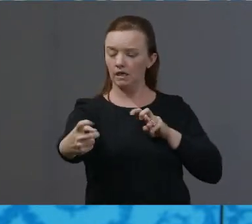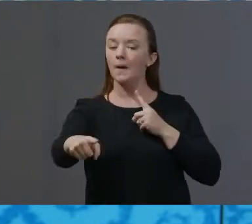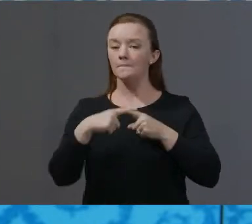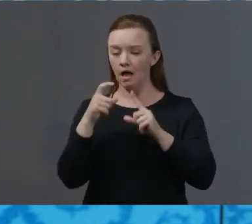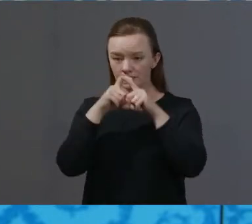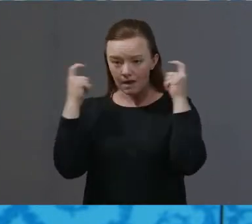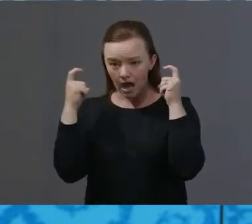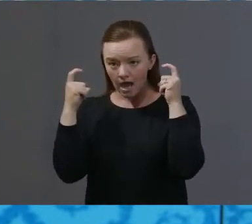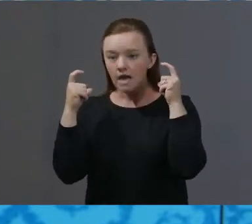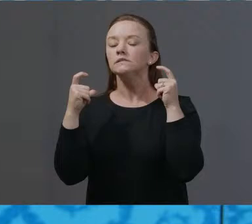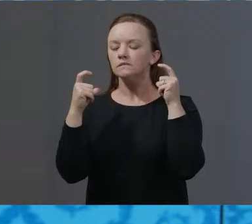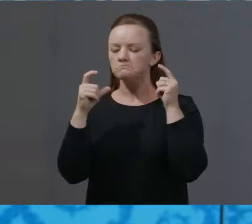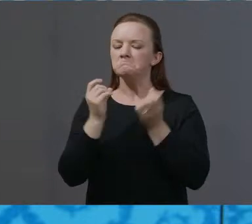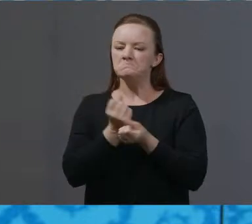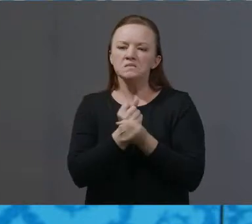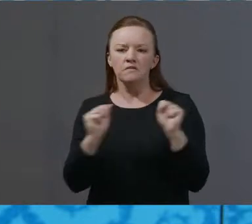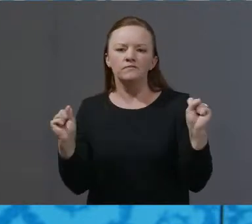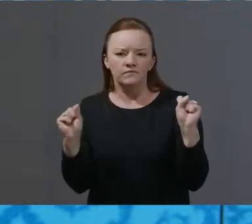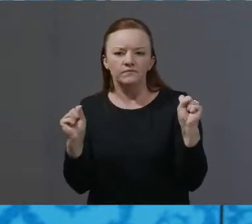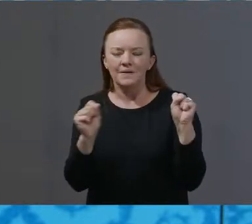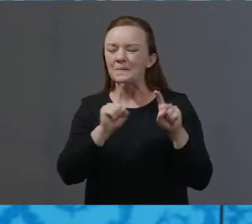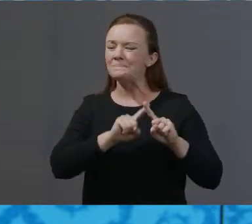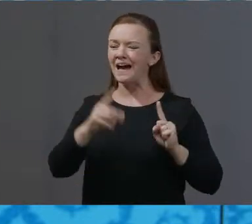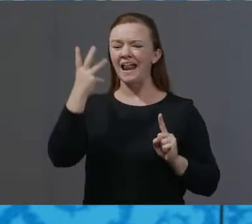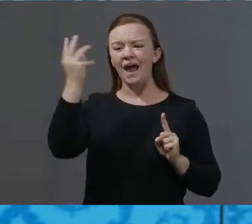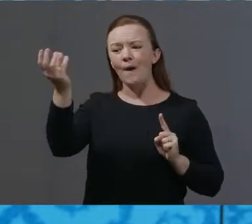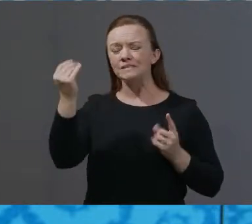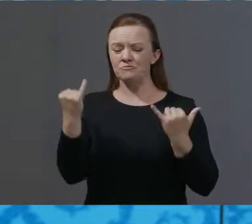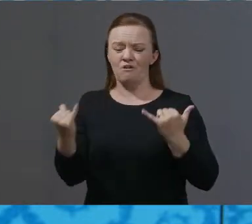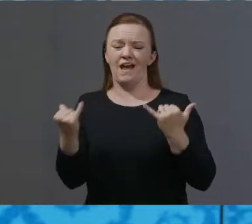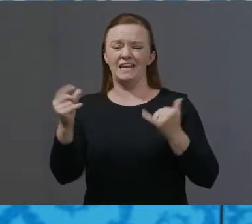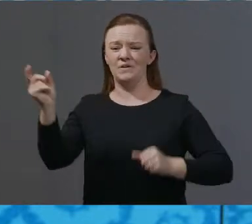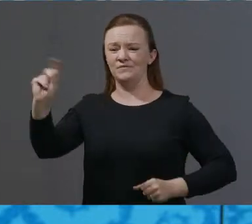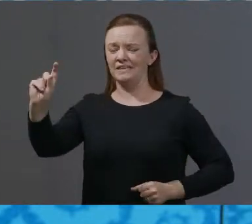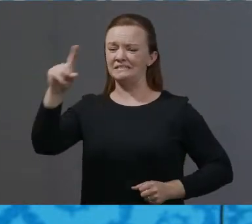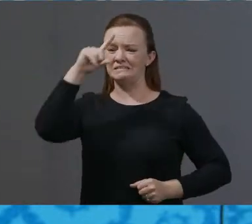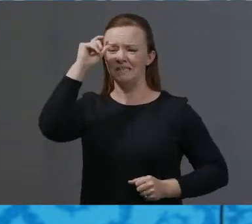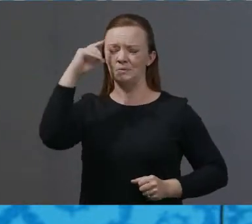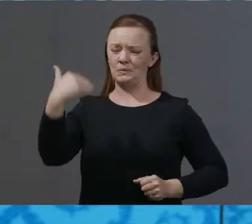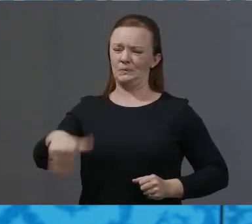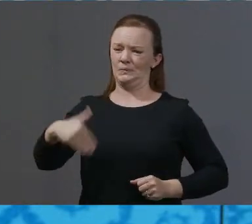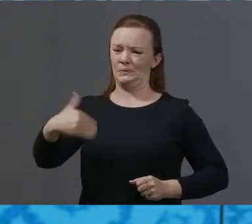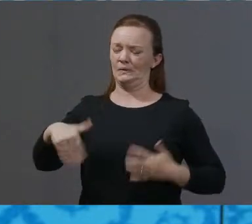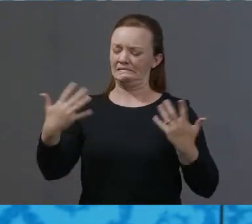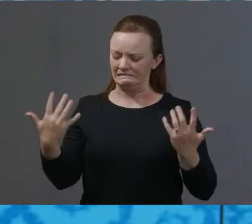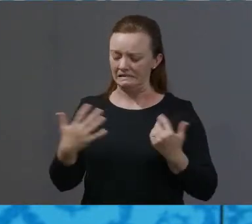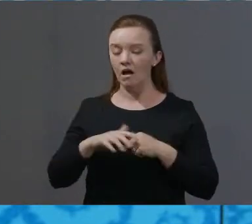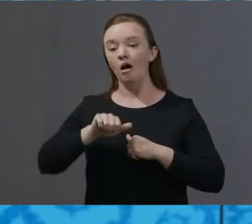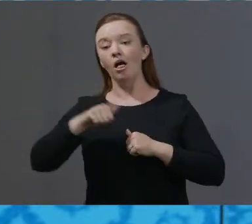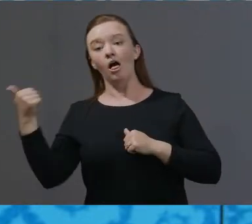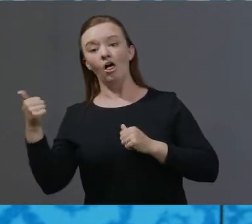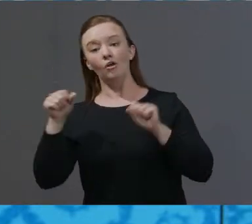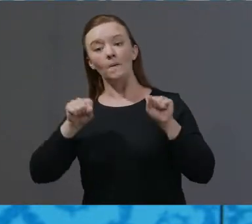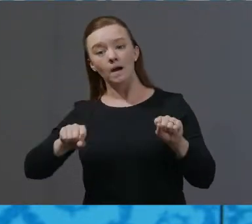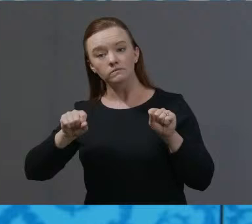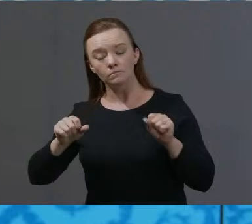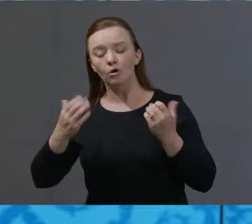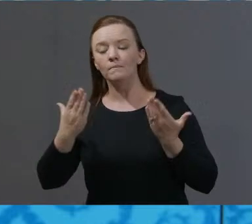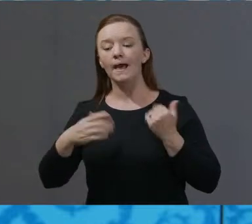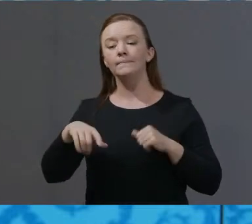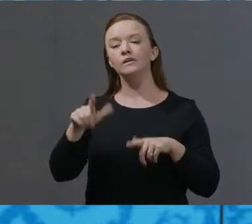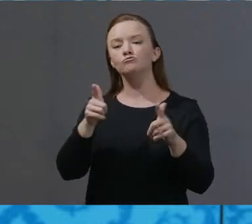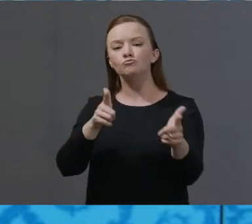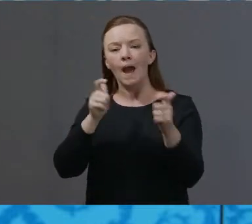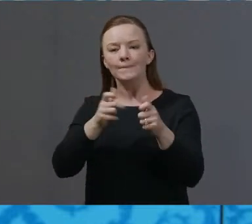in the valley in the summertime. Rapid results testing is another way that we can do it. We